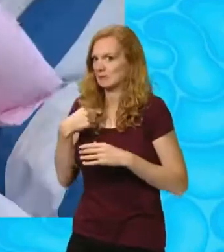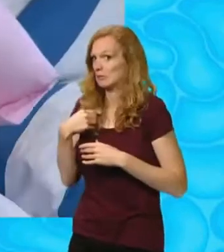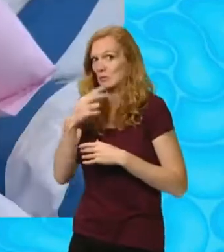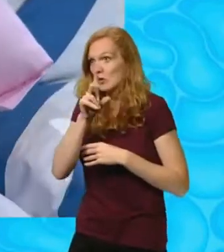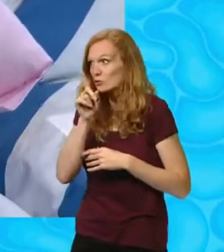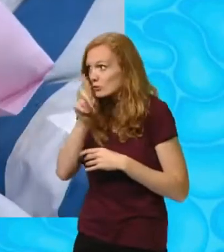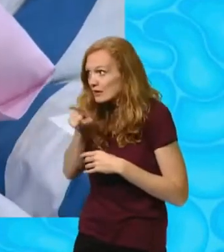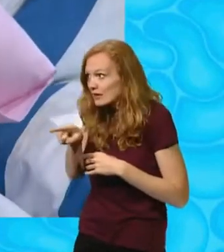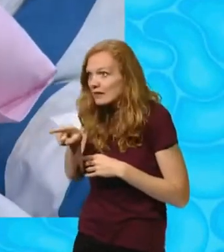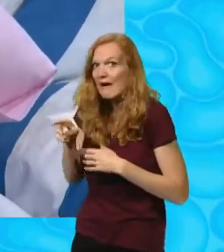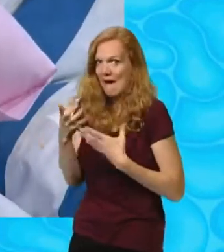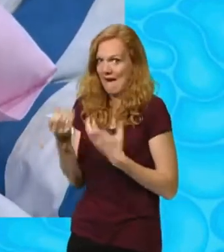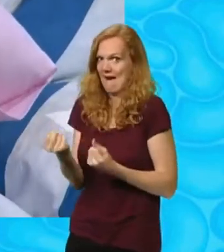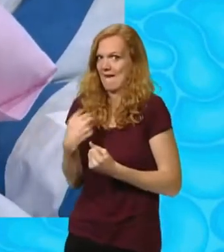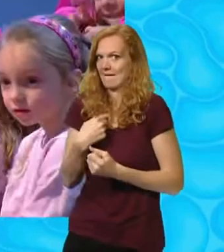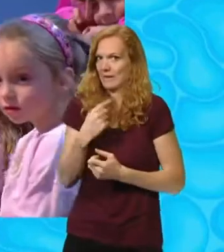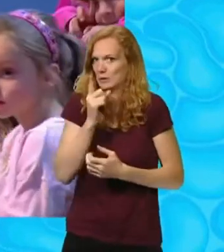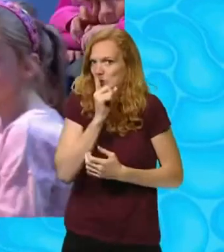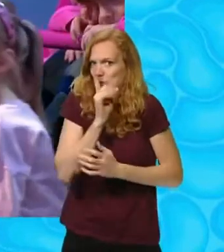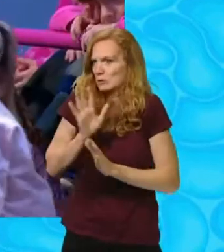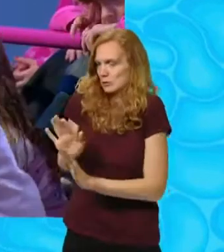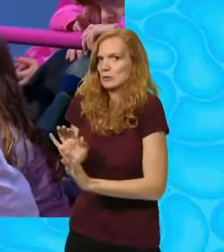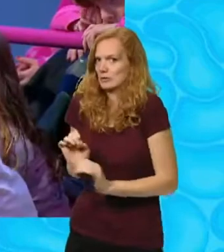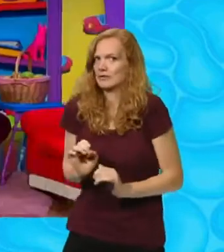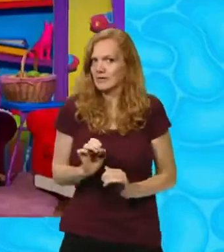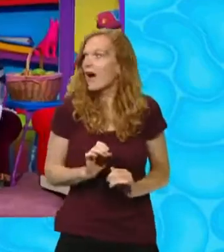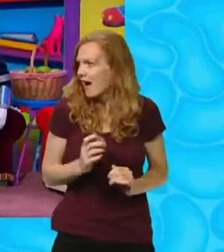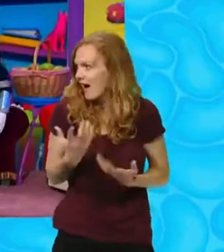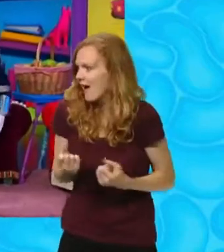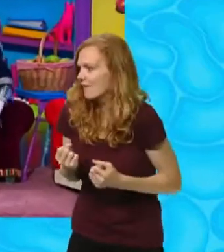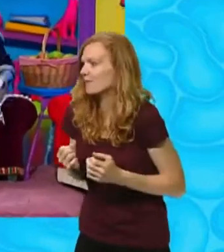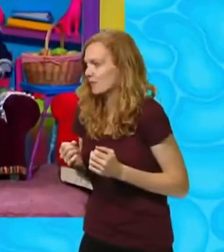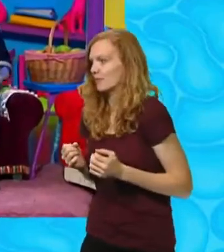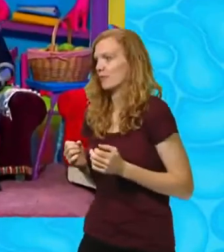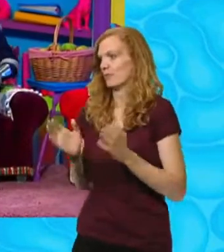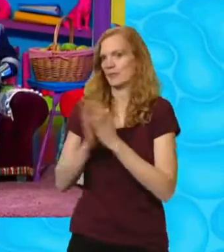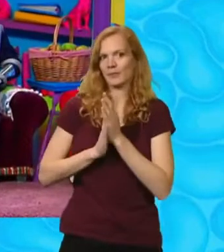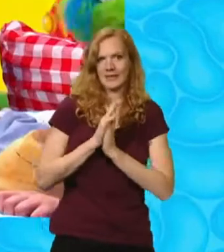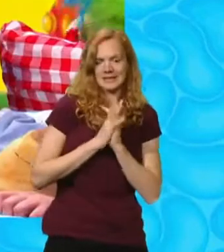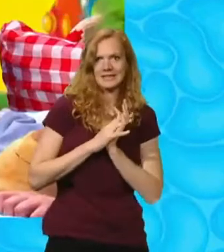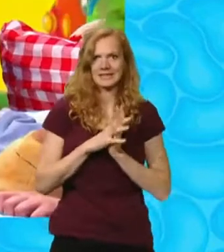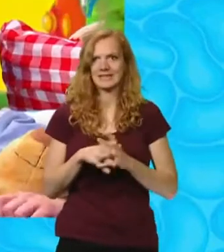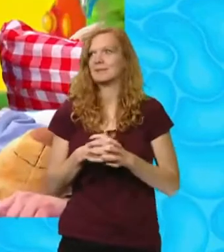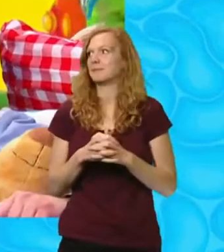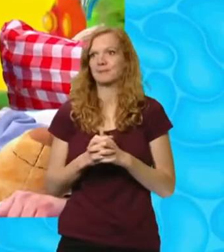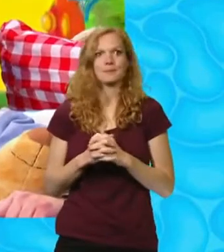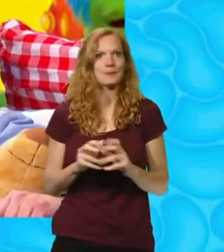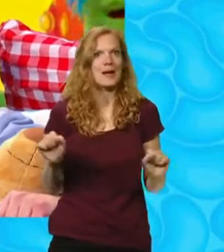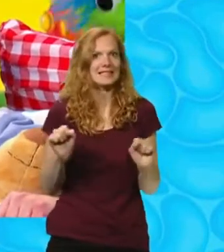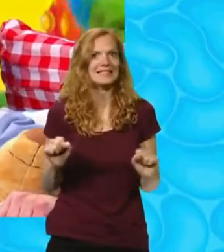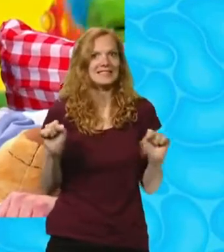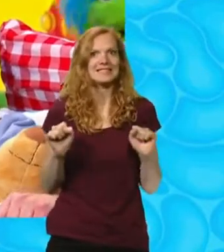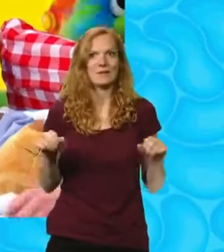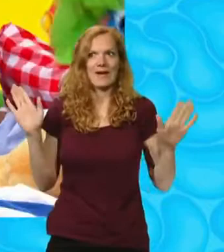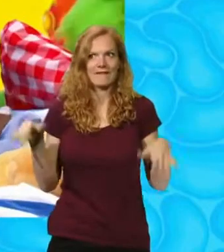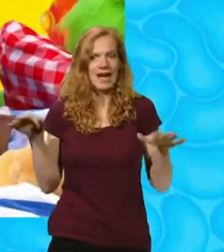my tooth under my pillow. Ready, Robert? Yes, sir. All we need to do now is wait for the tooth fairy to do